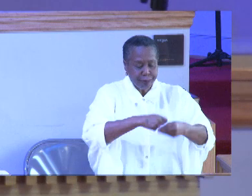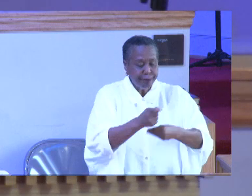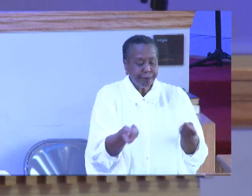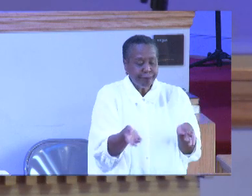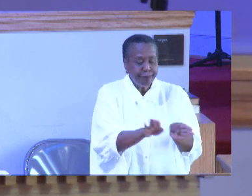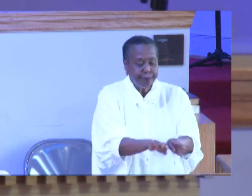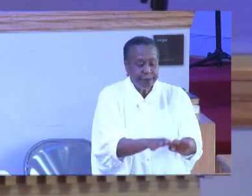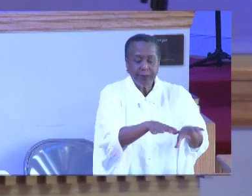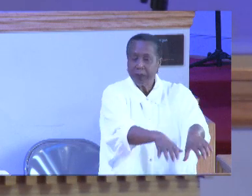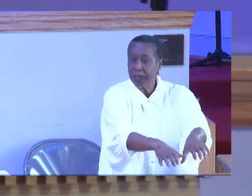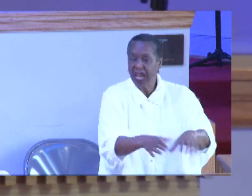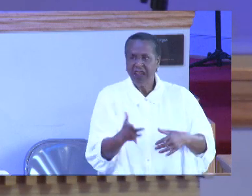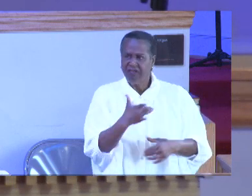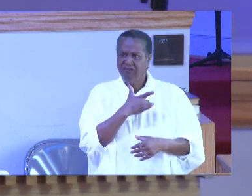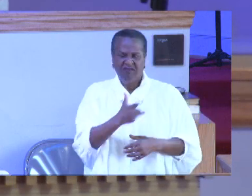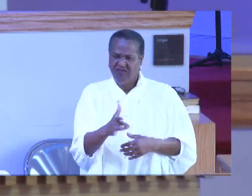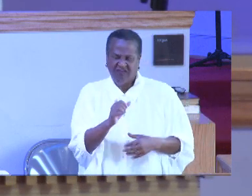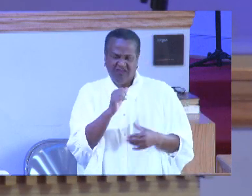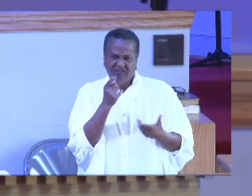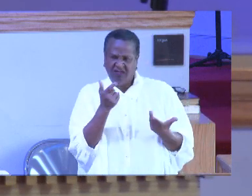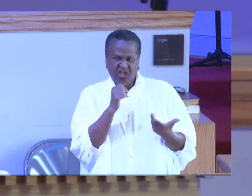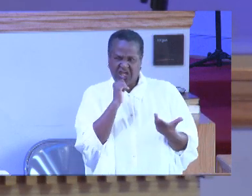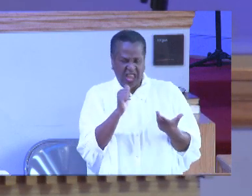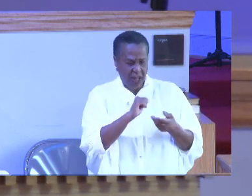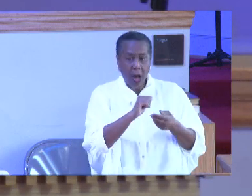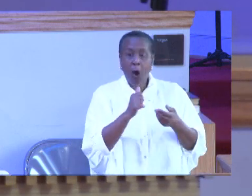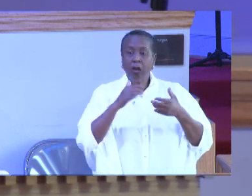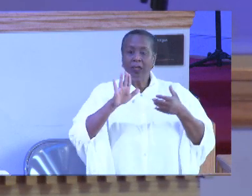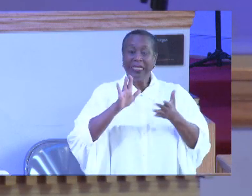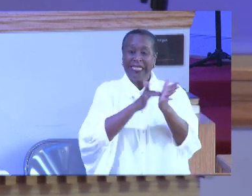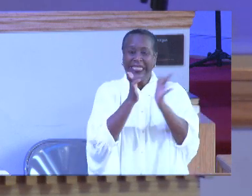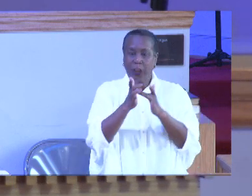robbers usually don't have time to be that meticulous.